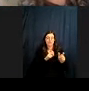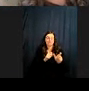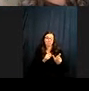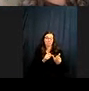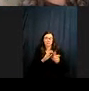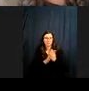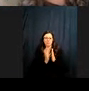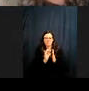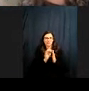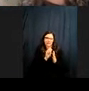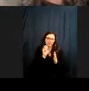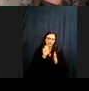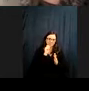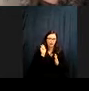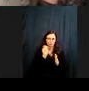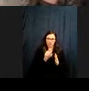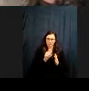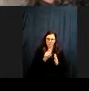kind of punctuation. Yeah.